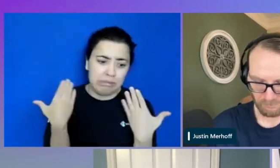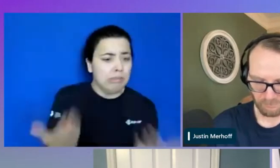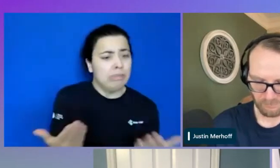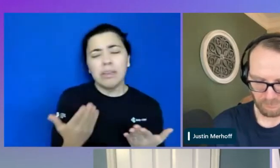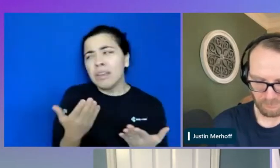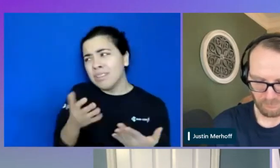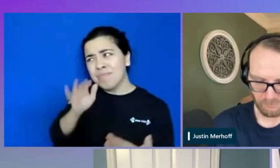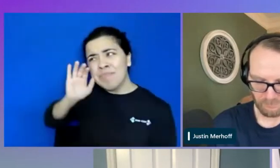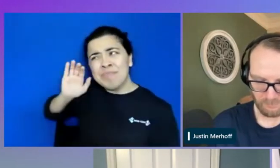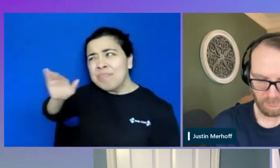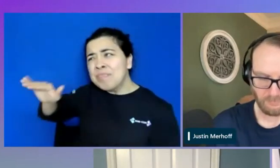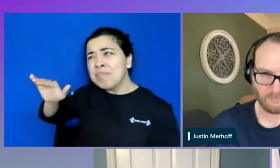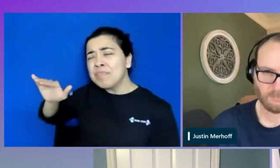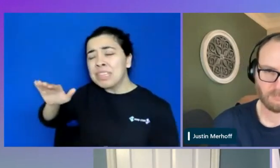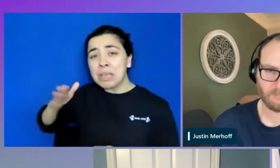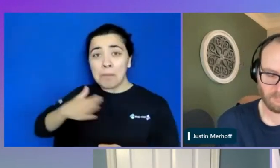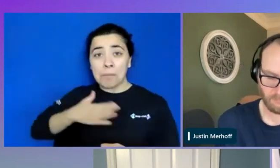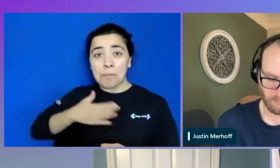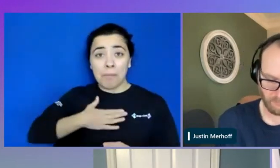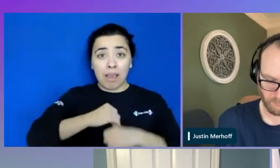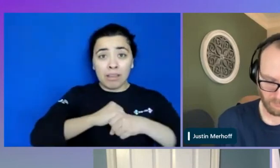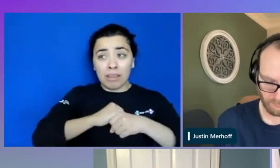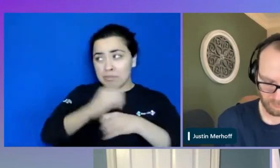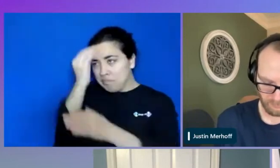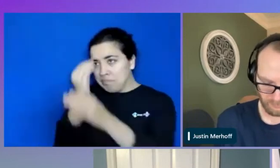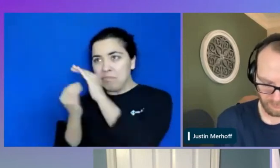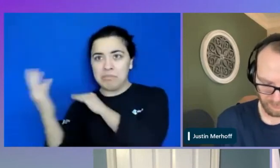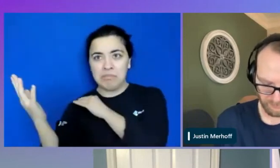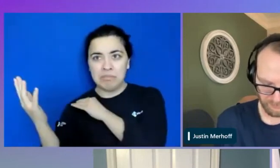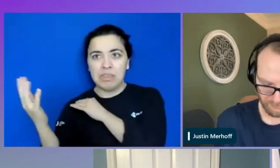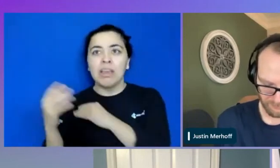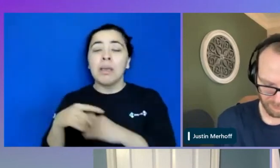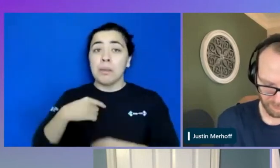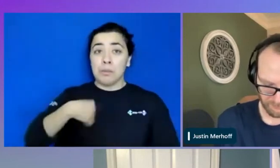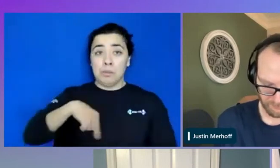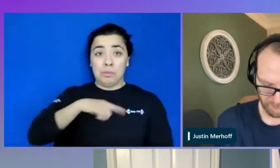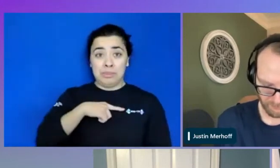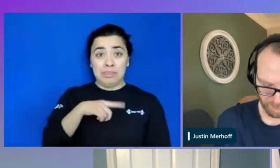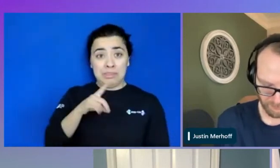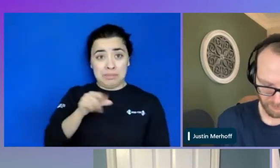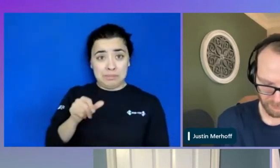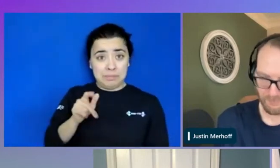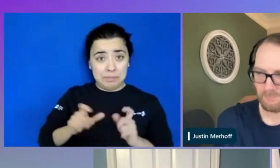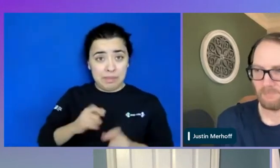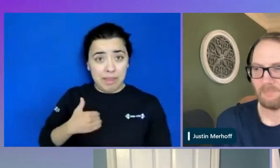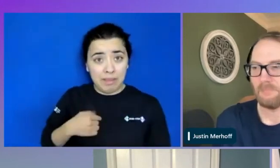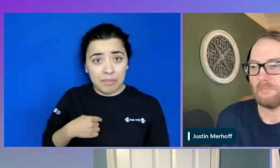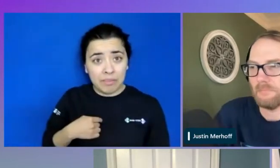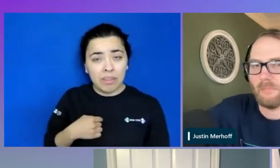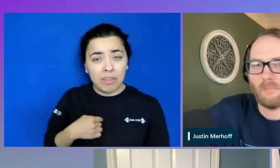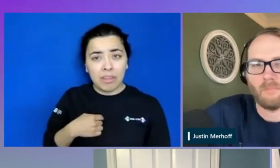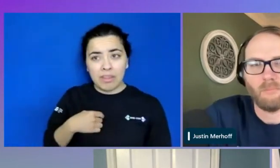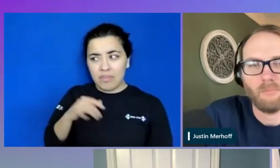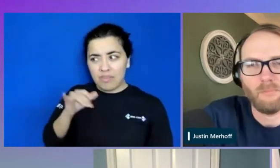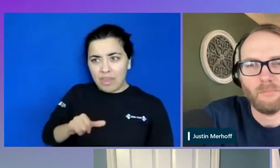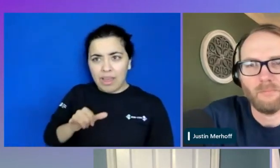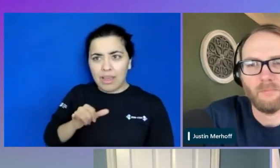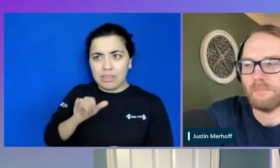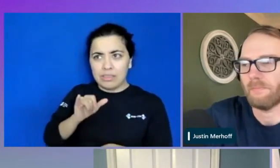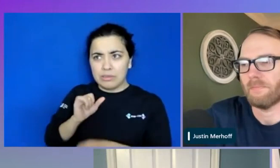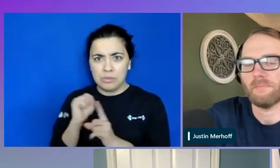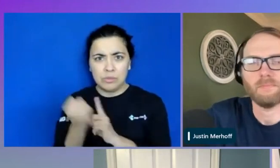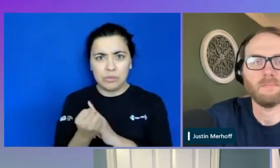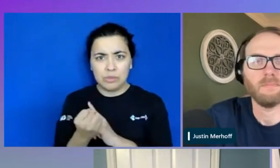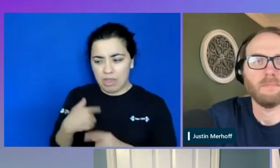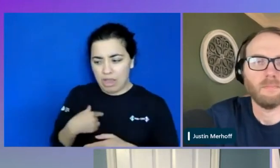we, as people who have disabilities, should not be put in that position. The tools that we're given to do